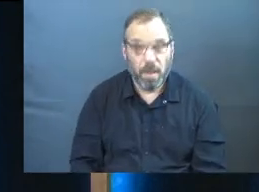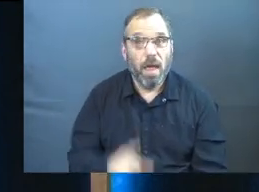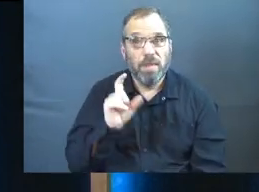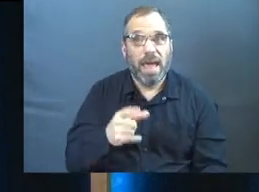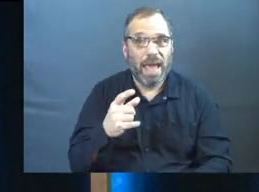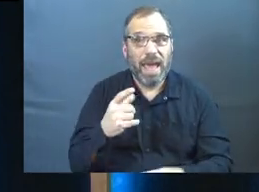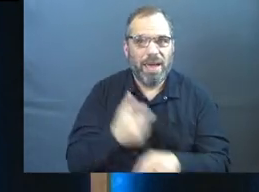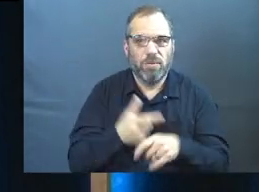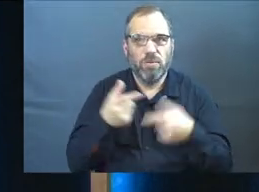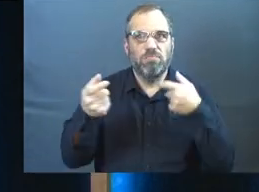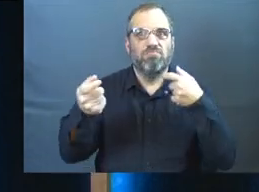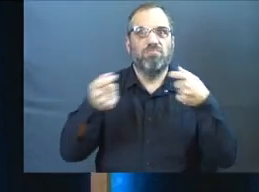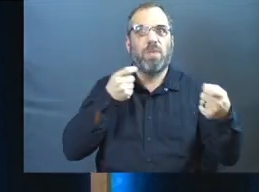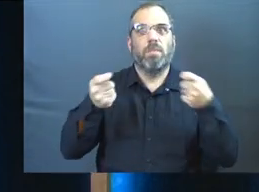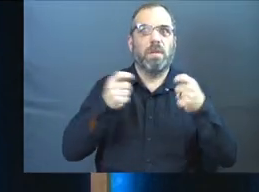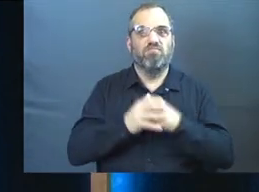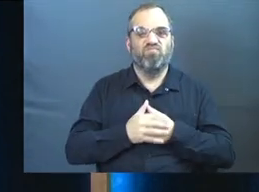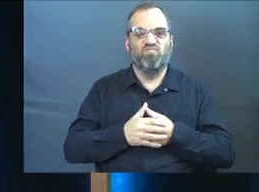they have to dominate.